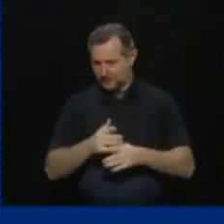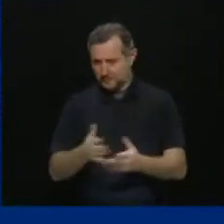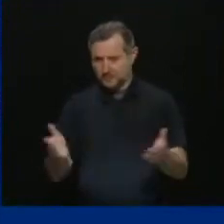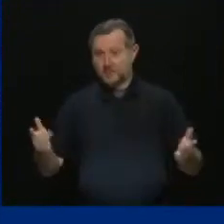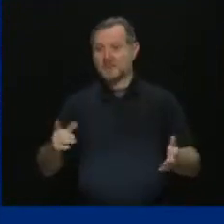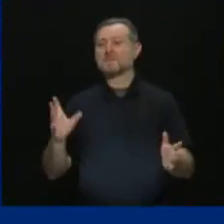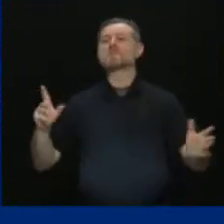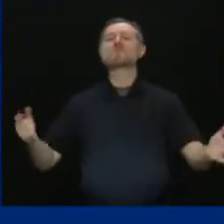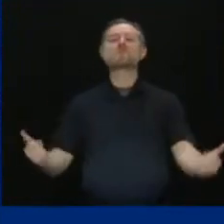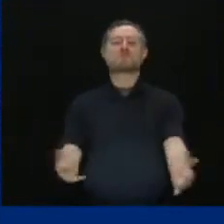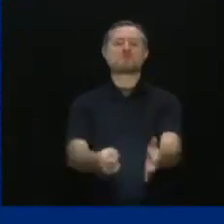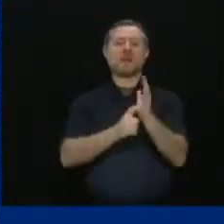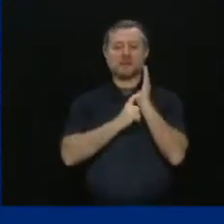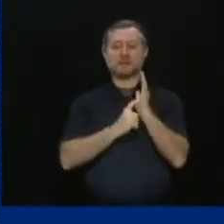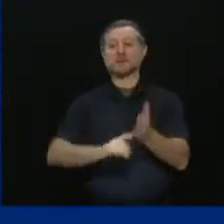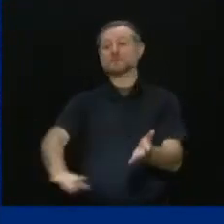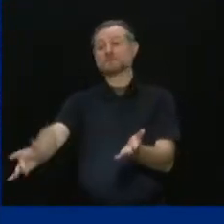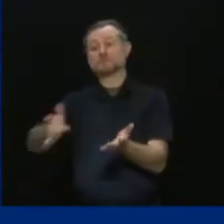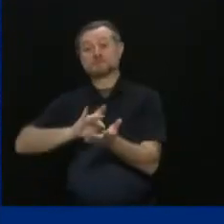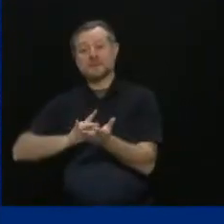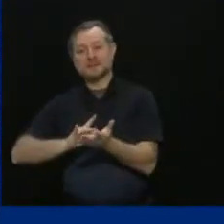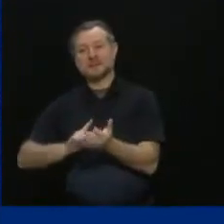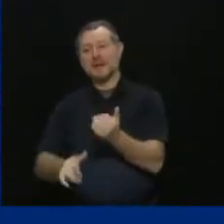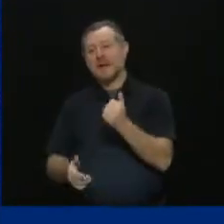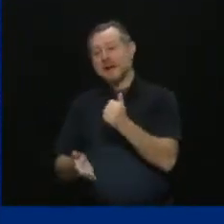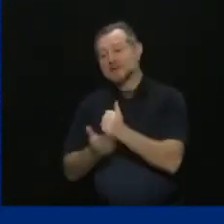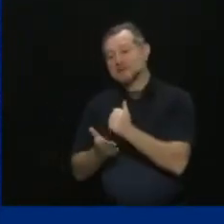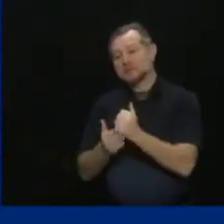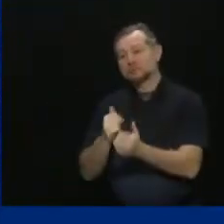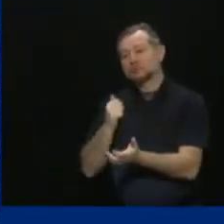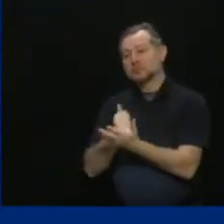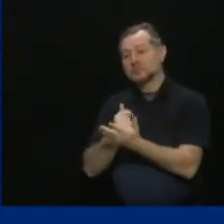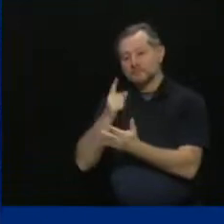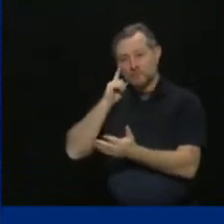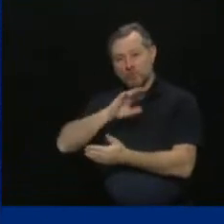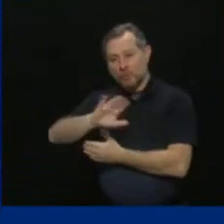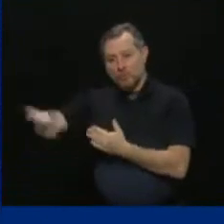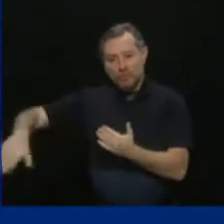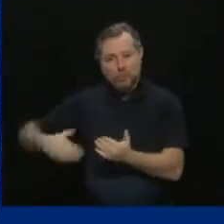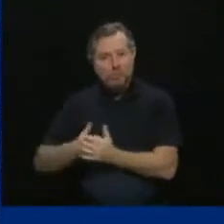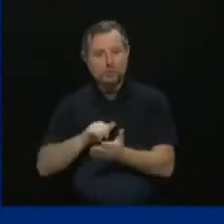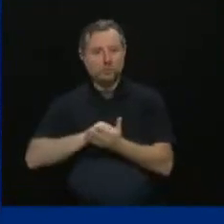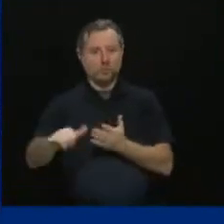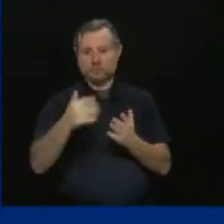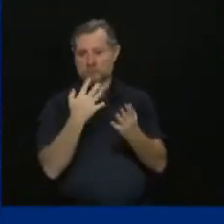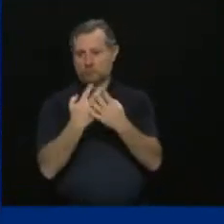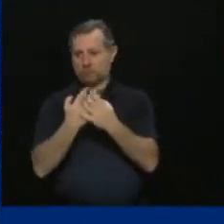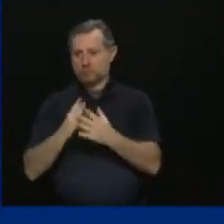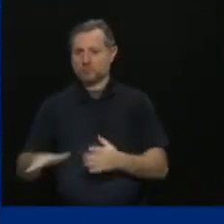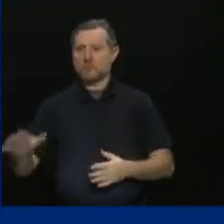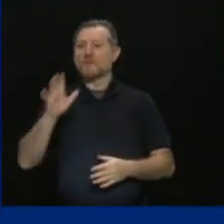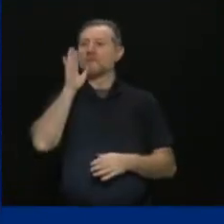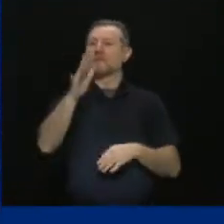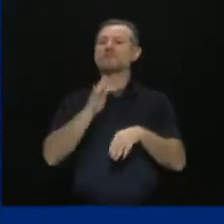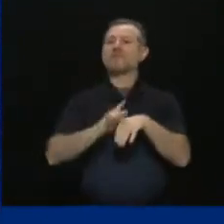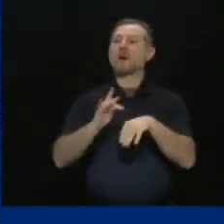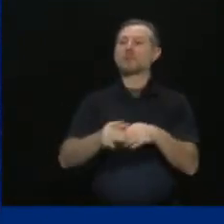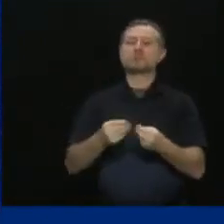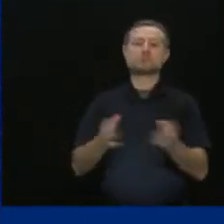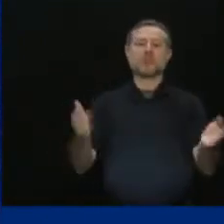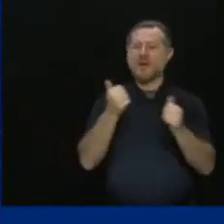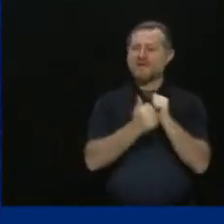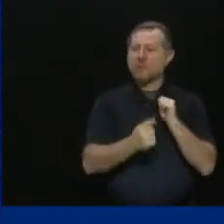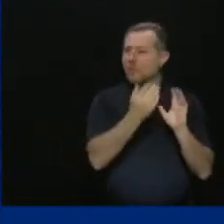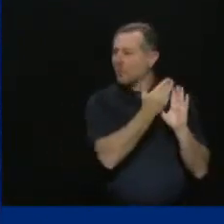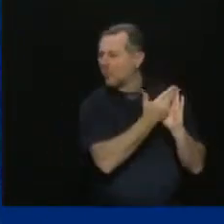mandating medication-based assistance treatment in all New York State jails and prisons. And that will now be available to anyone in prison who needs